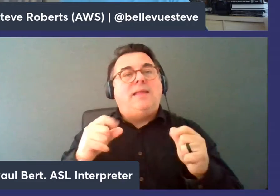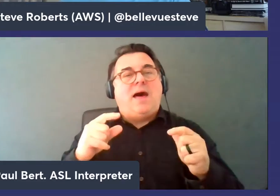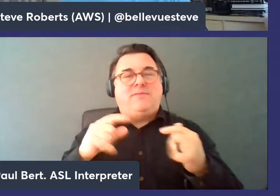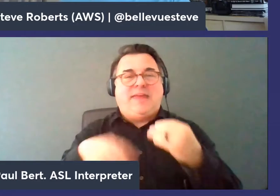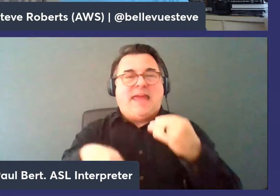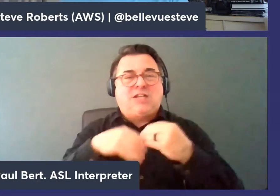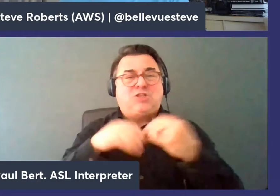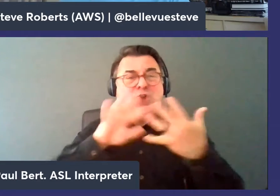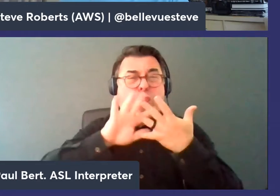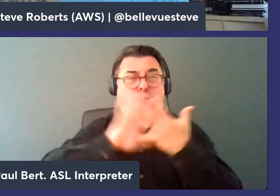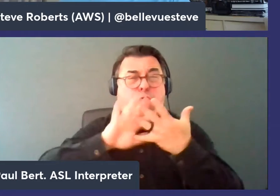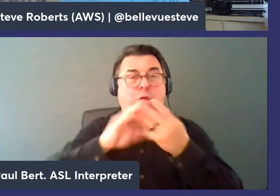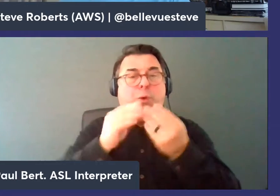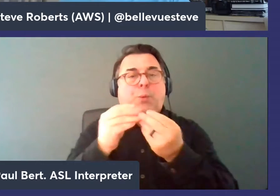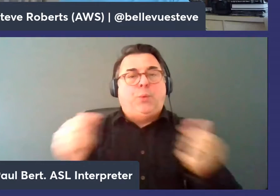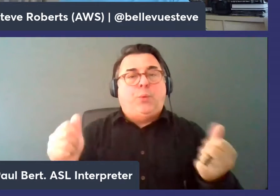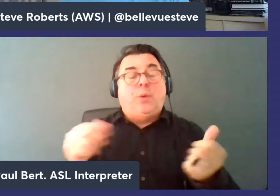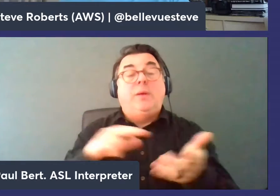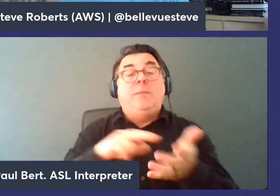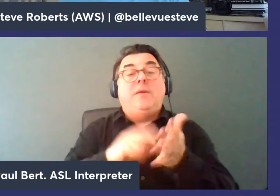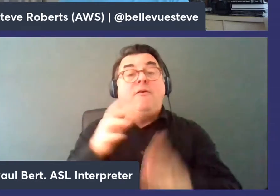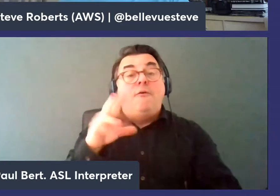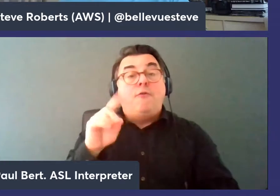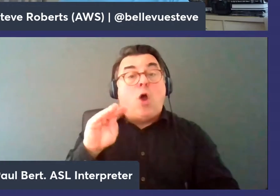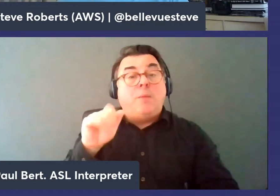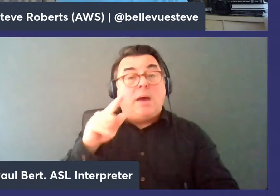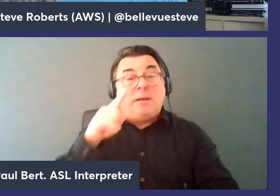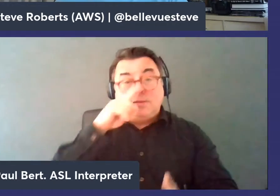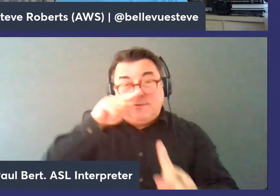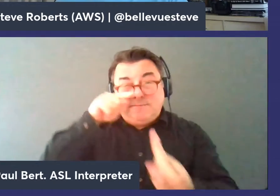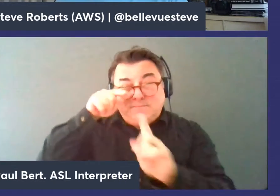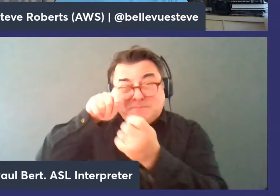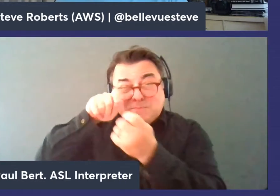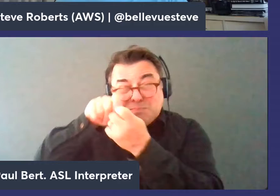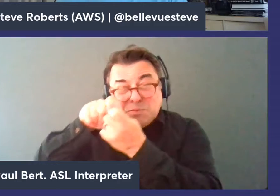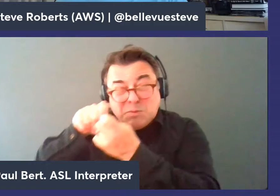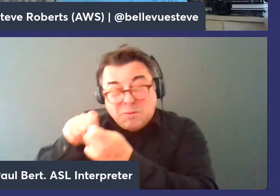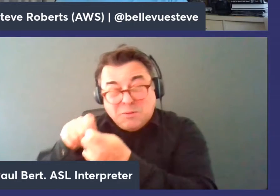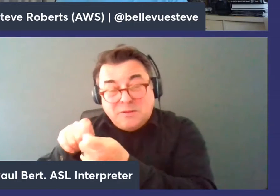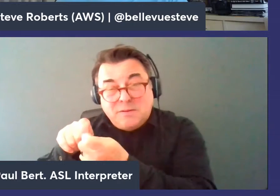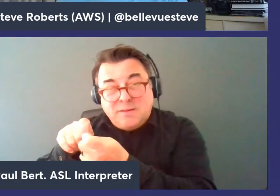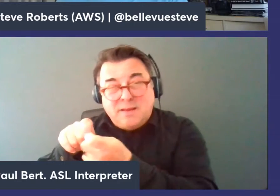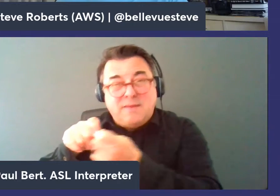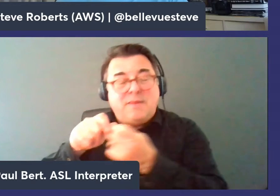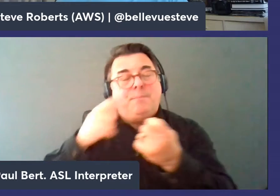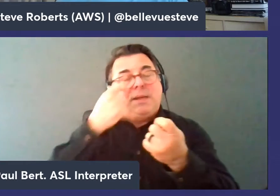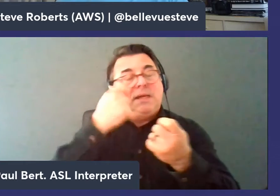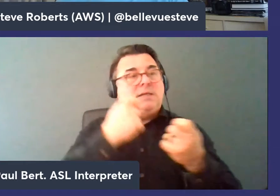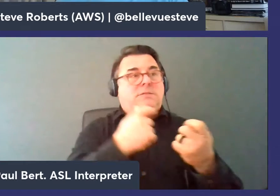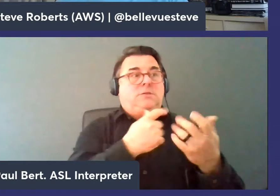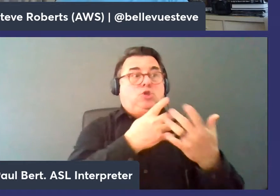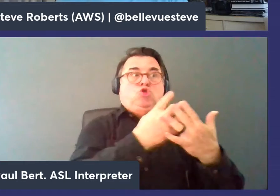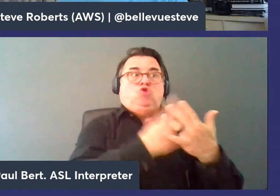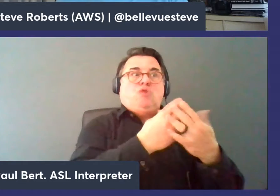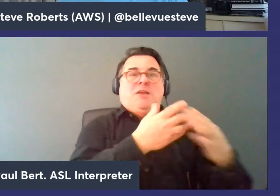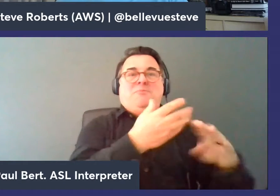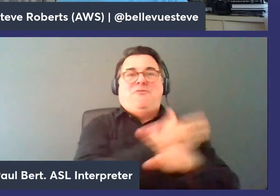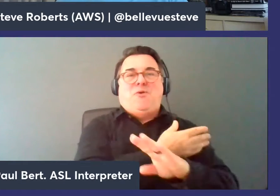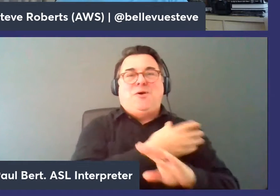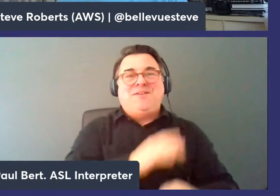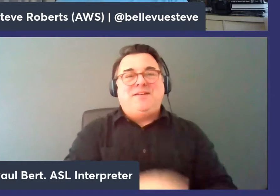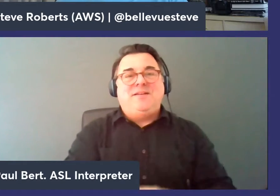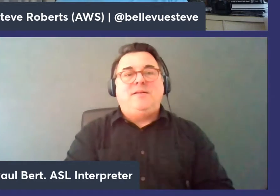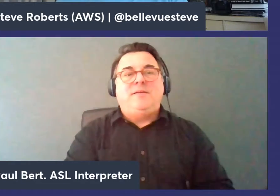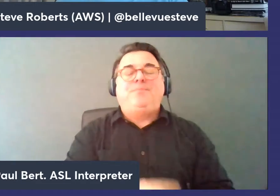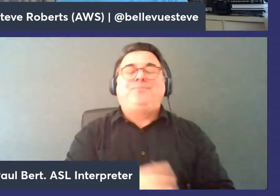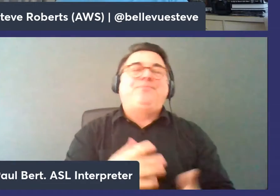the fraud models can start to really concentrate on the things that they're really good at. But, like when we get like